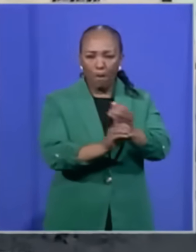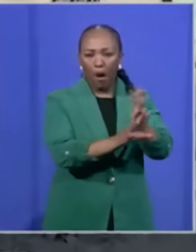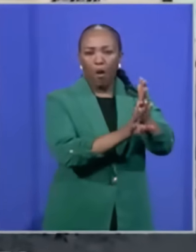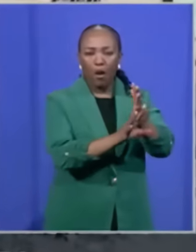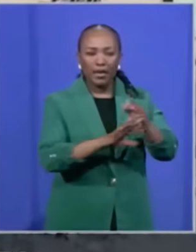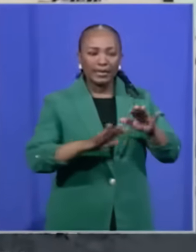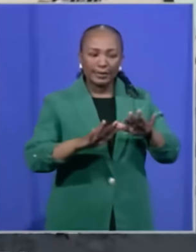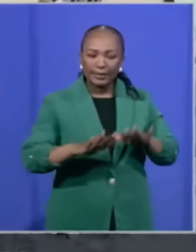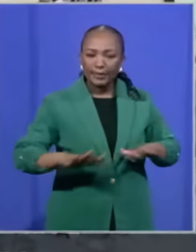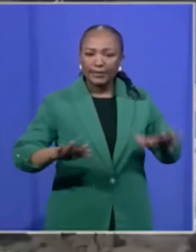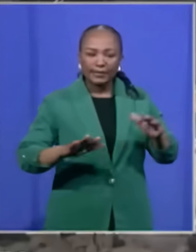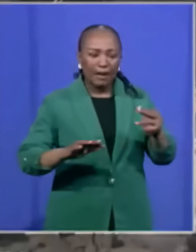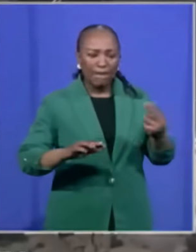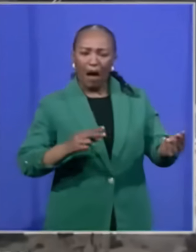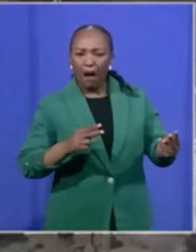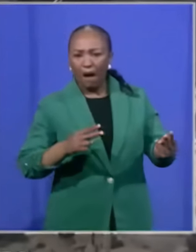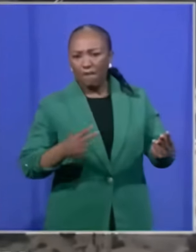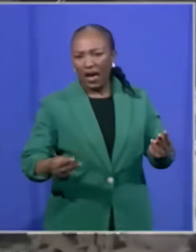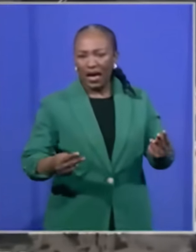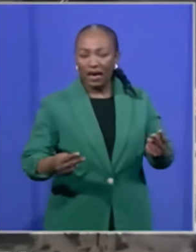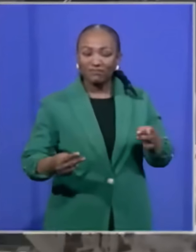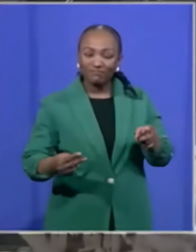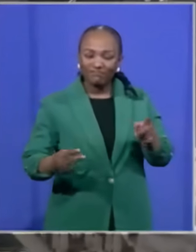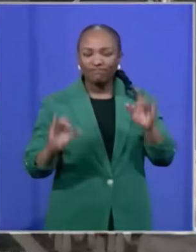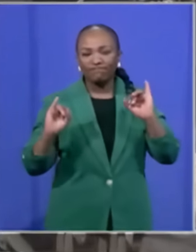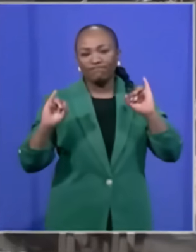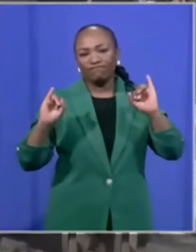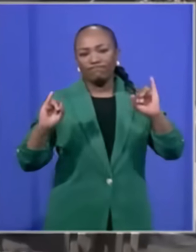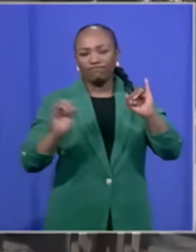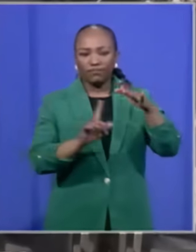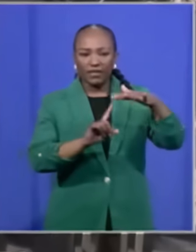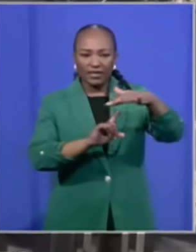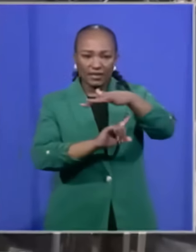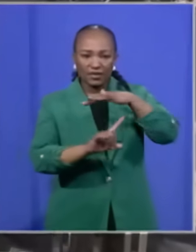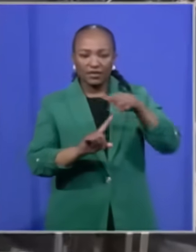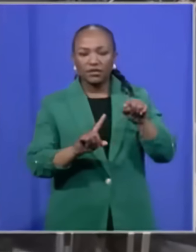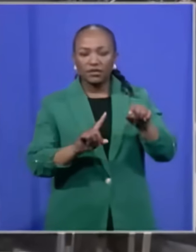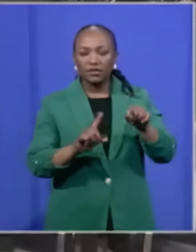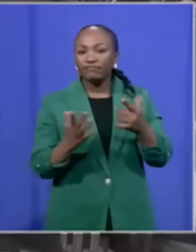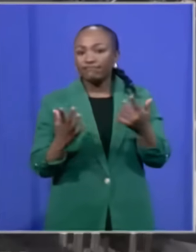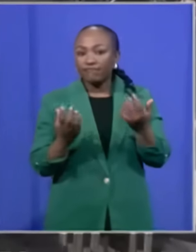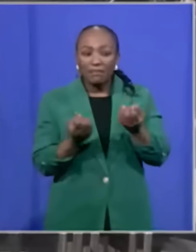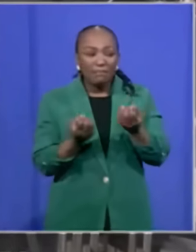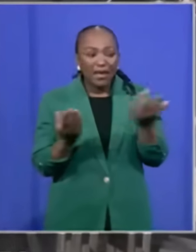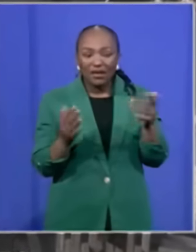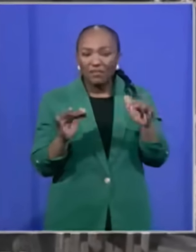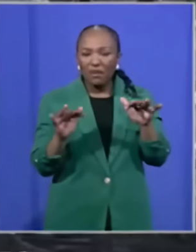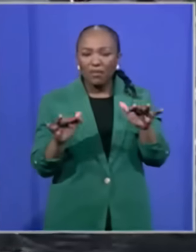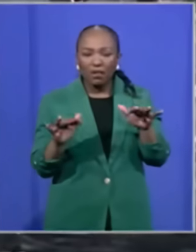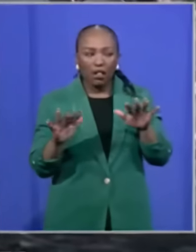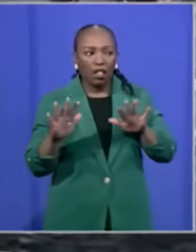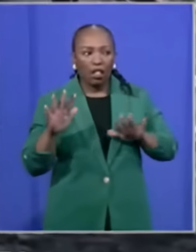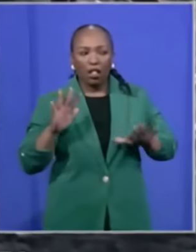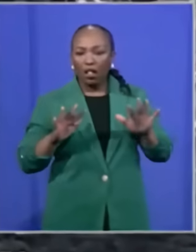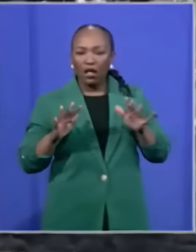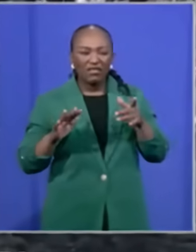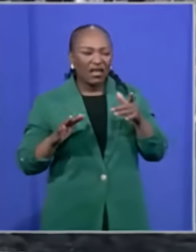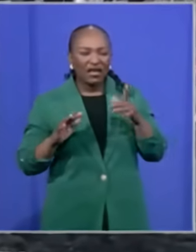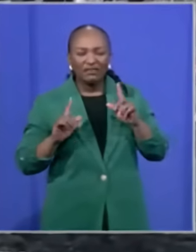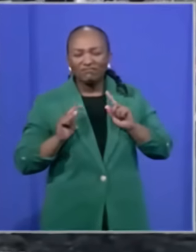Gaza City will have devastating consequences. Hundreds of thousands of civilians, already exhausted